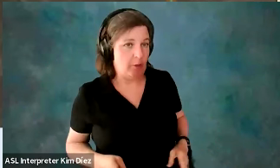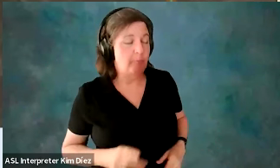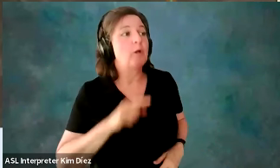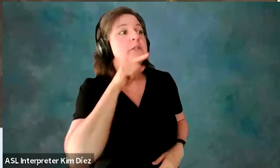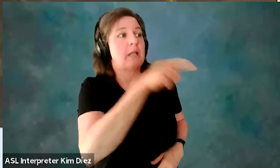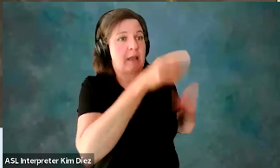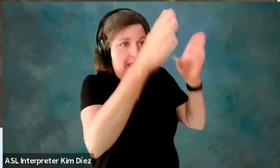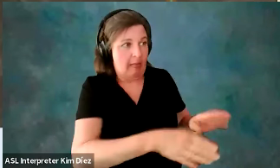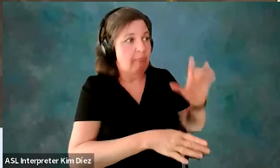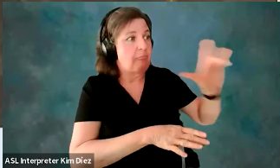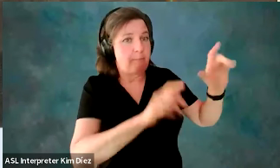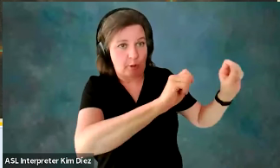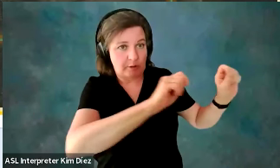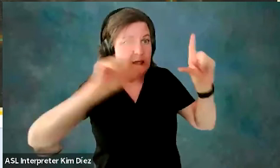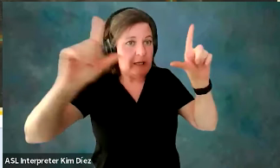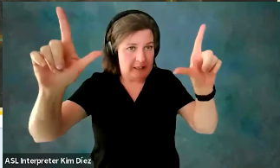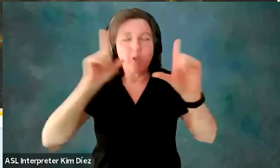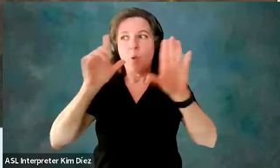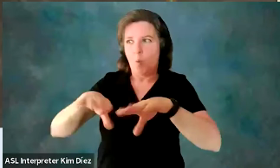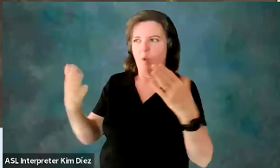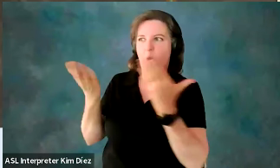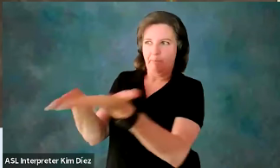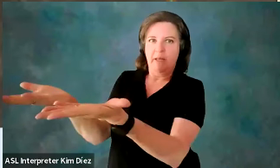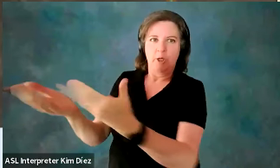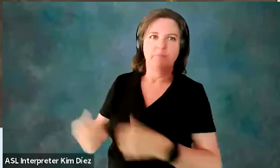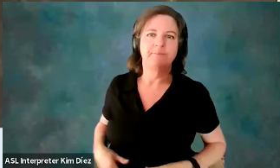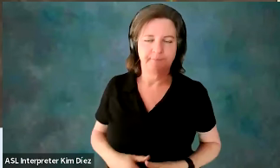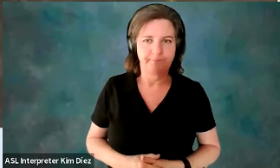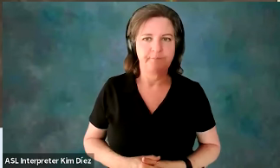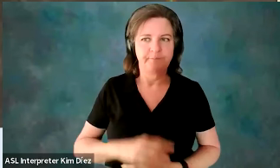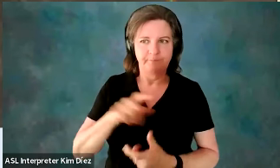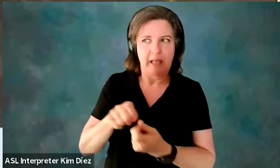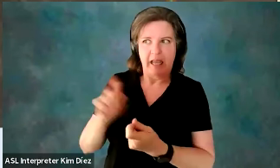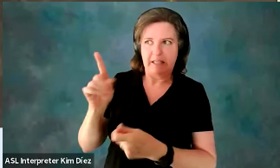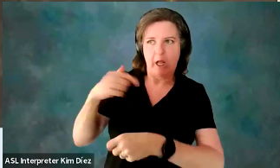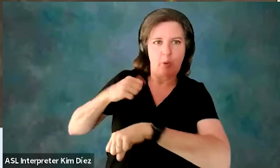that person is going to be seeing exactly what work I did in that area.